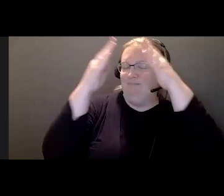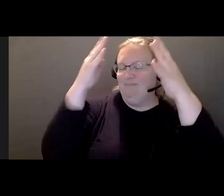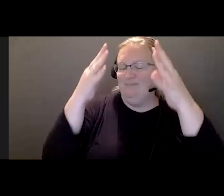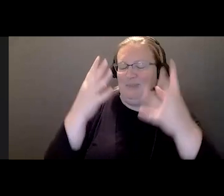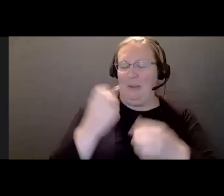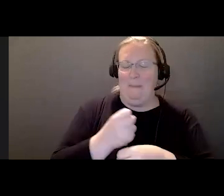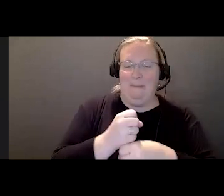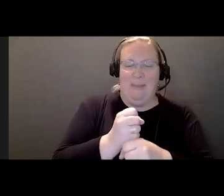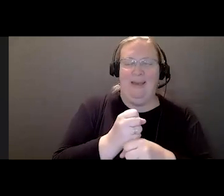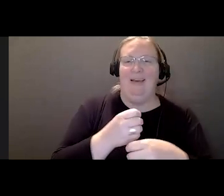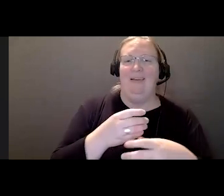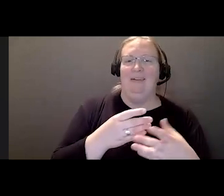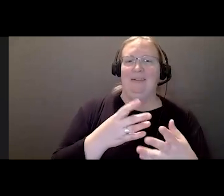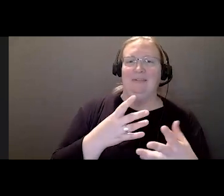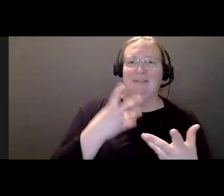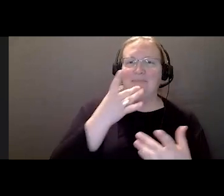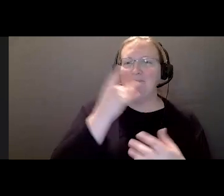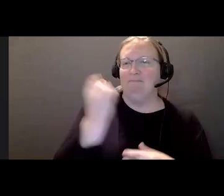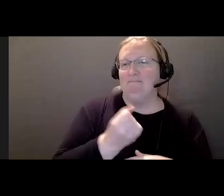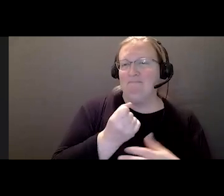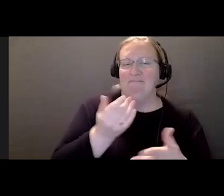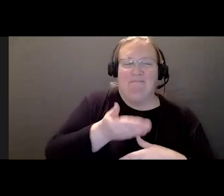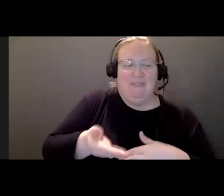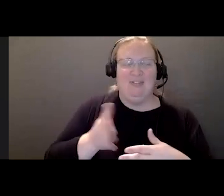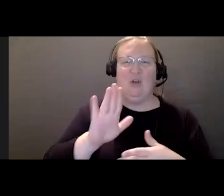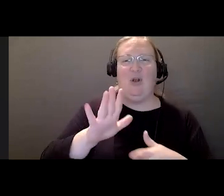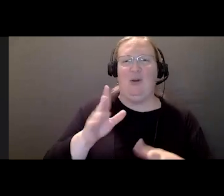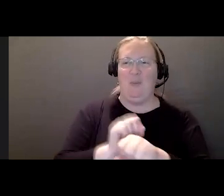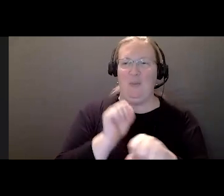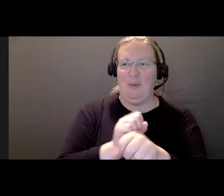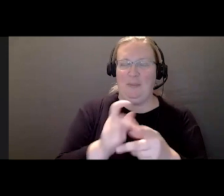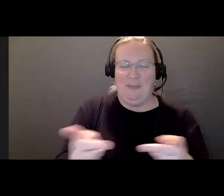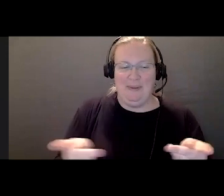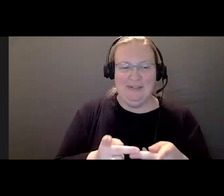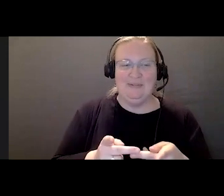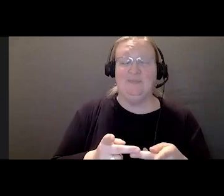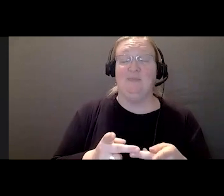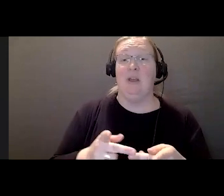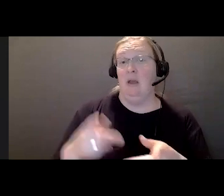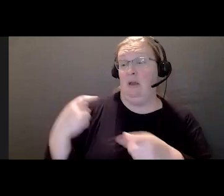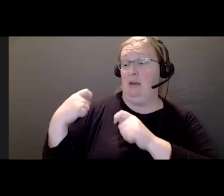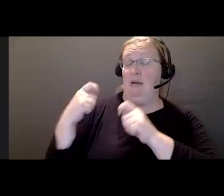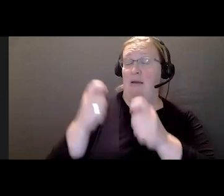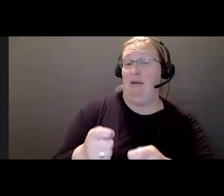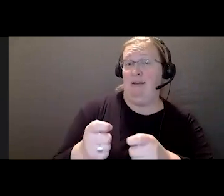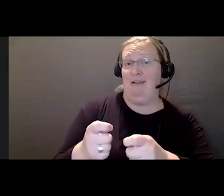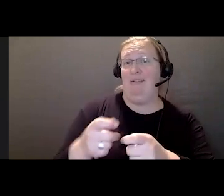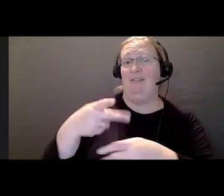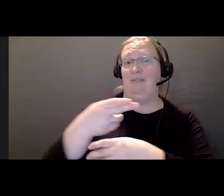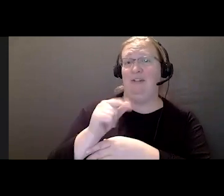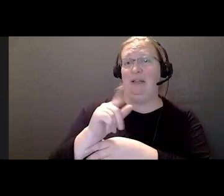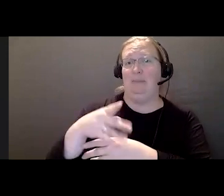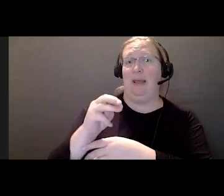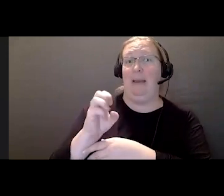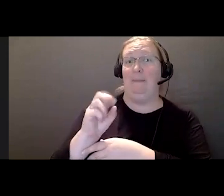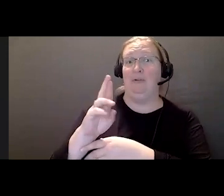her place of employment. Sydney is a past winner of CASE's Philip Emerson Award for Employee Excellence